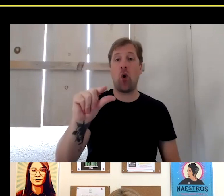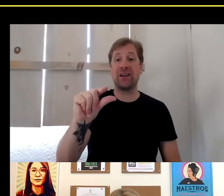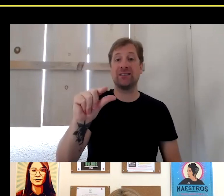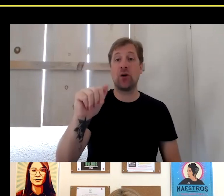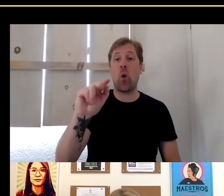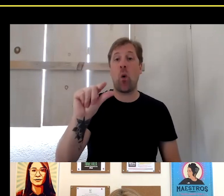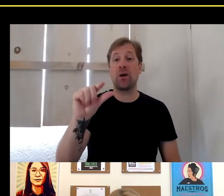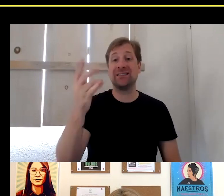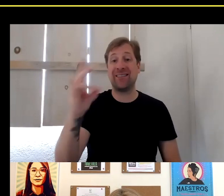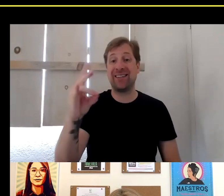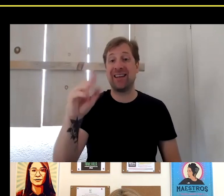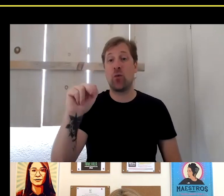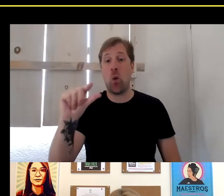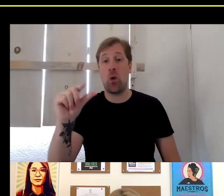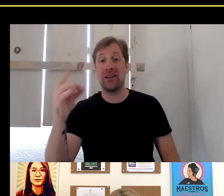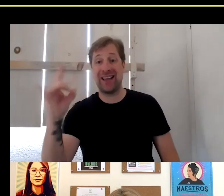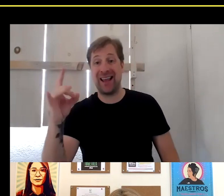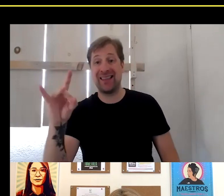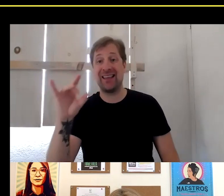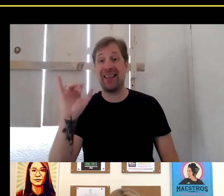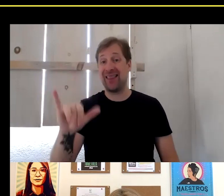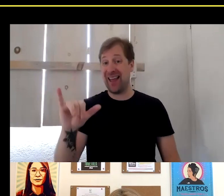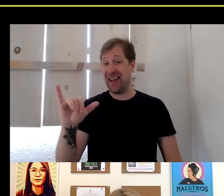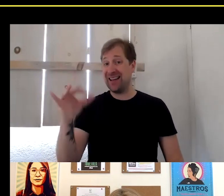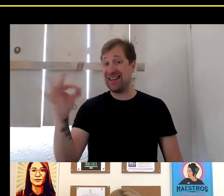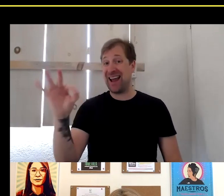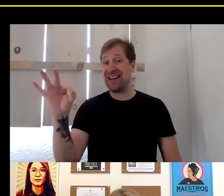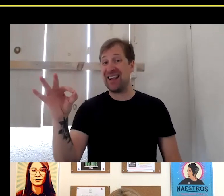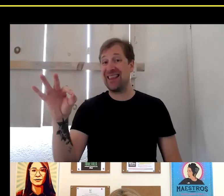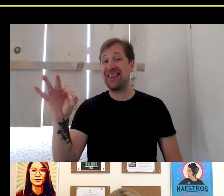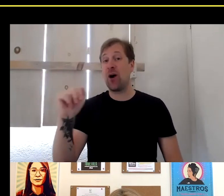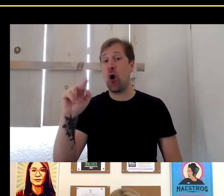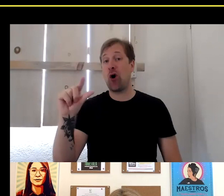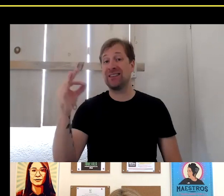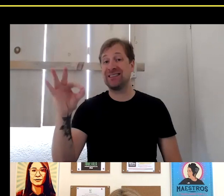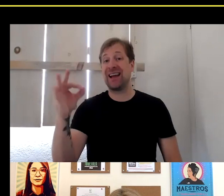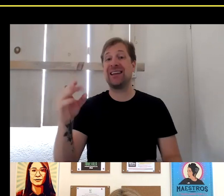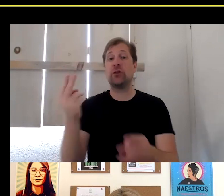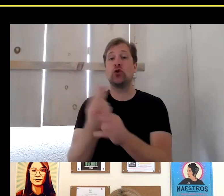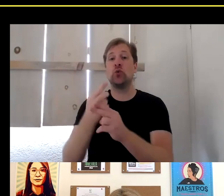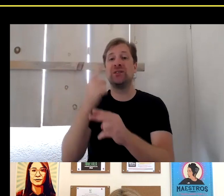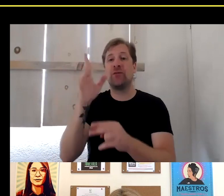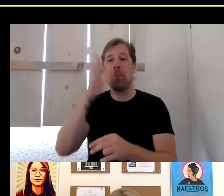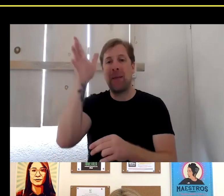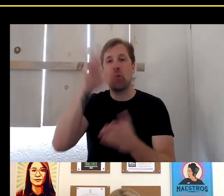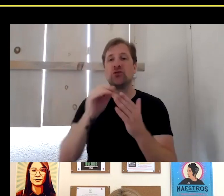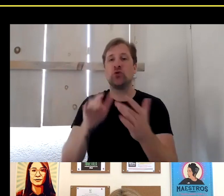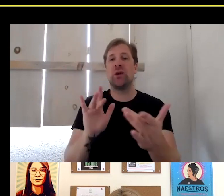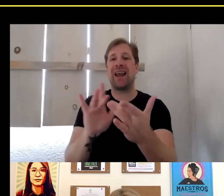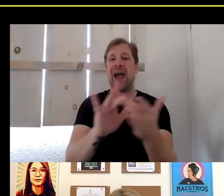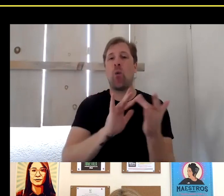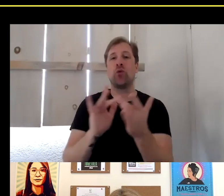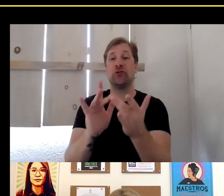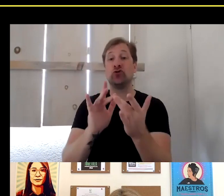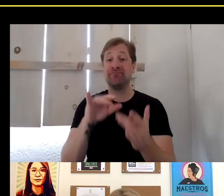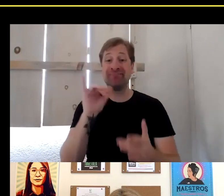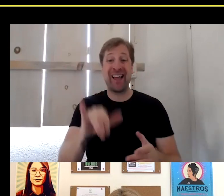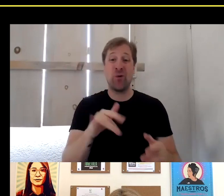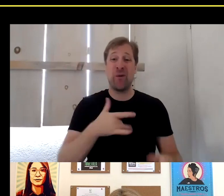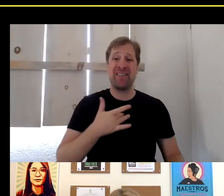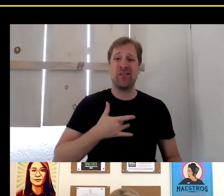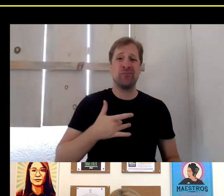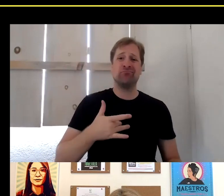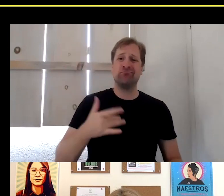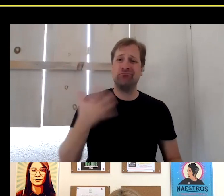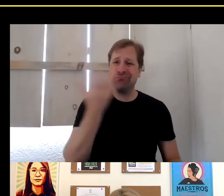18th, with the 19th used for parent and student outreach. We feel this is so important